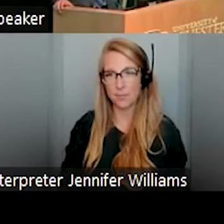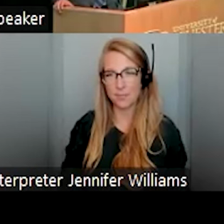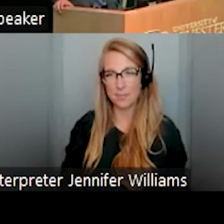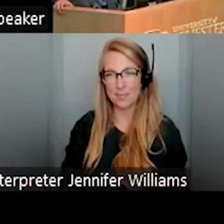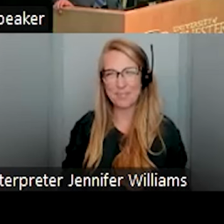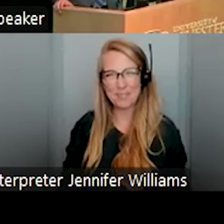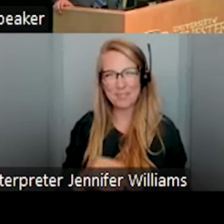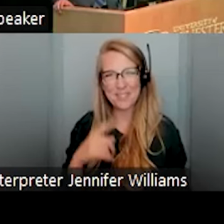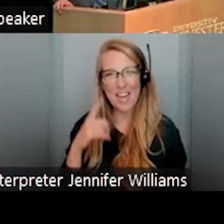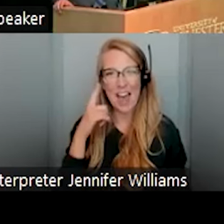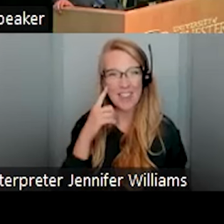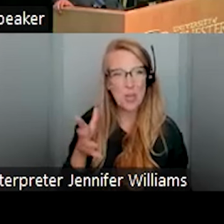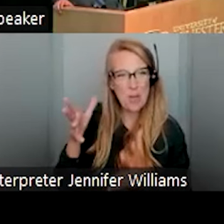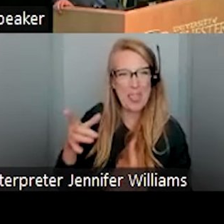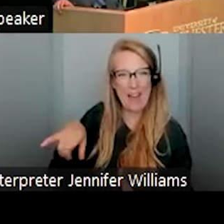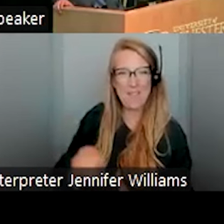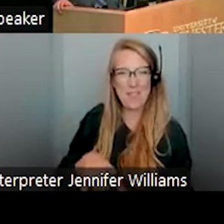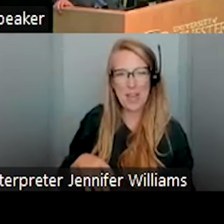I think you've left them speechless.